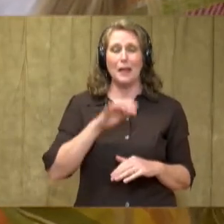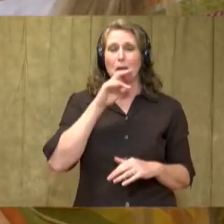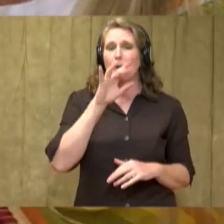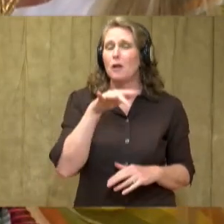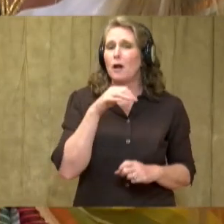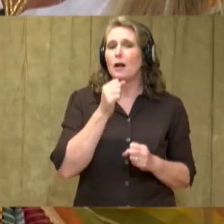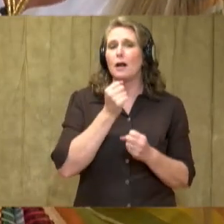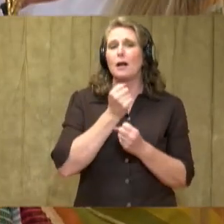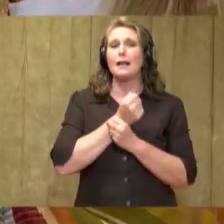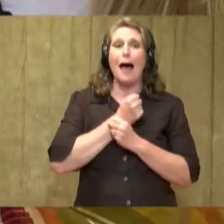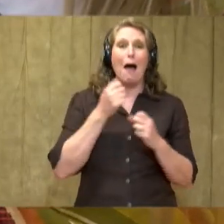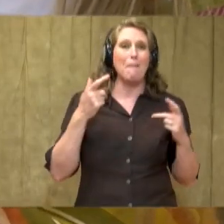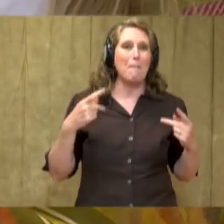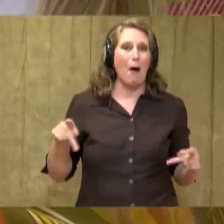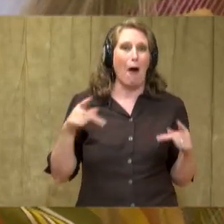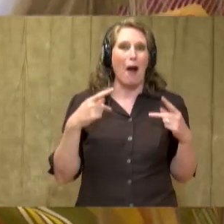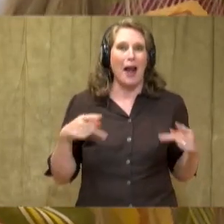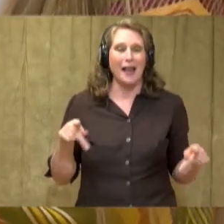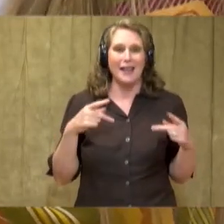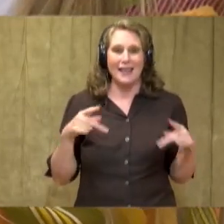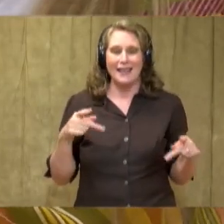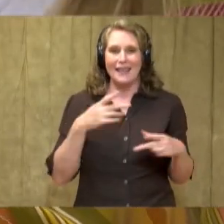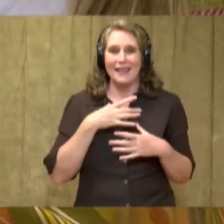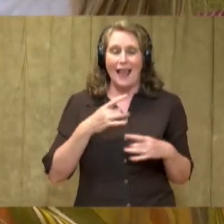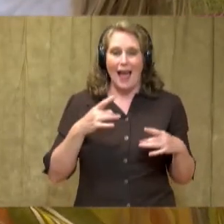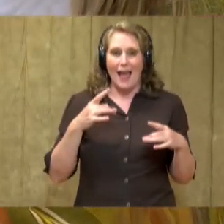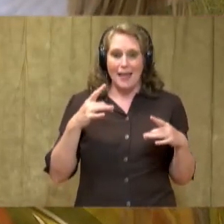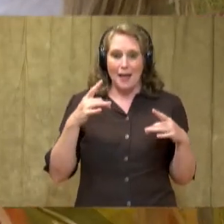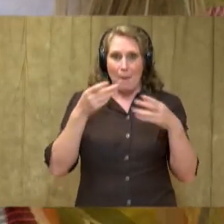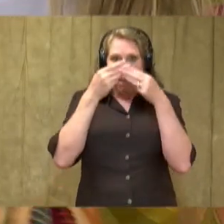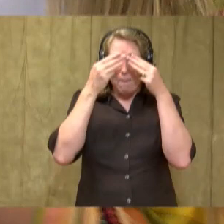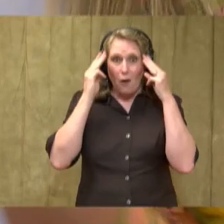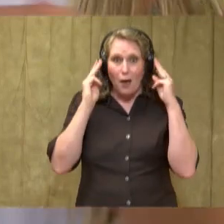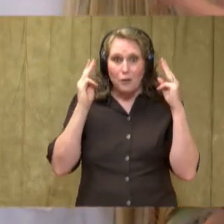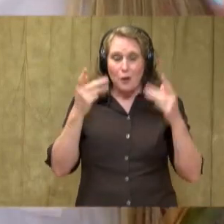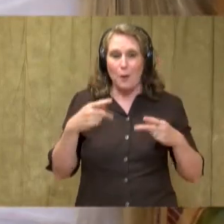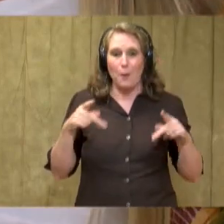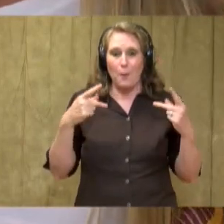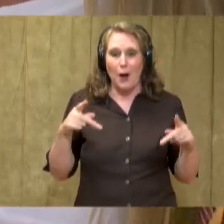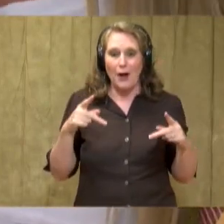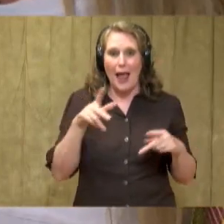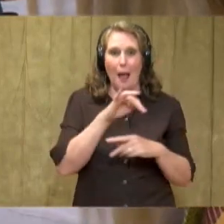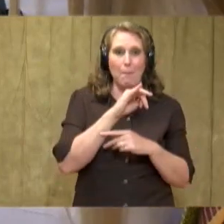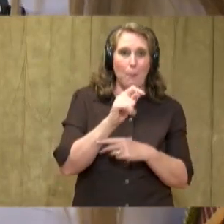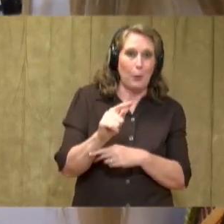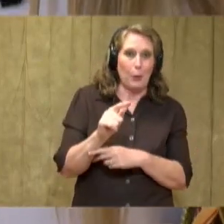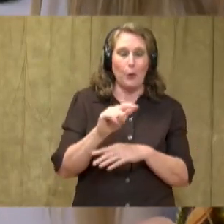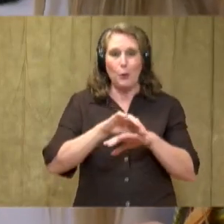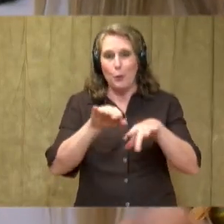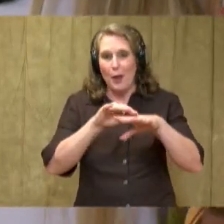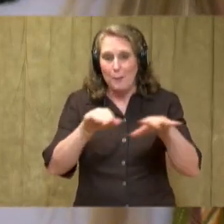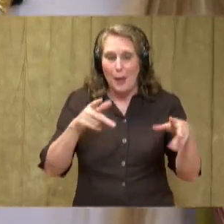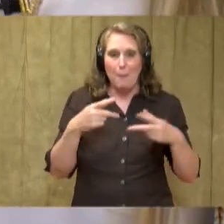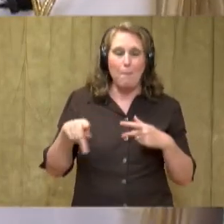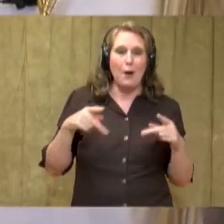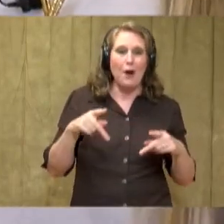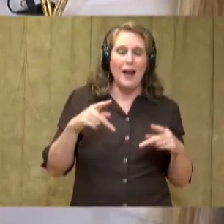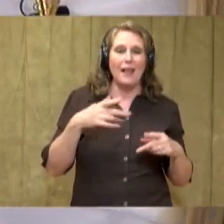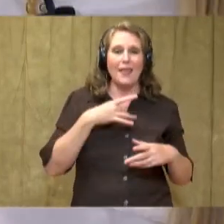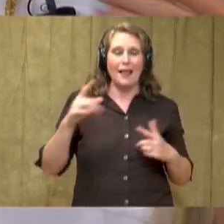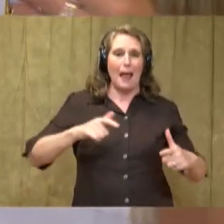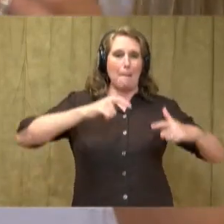Dragons love parties. They like costume parties and pool parties. They like